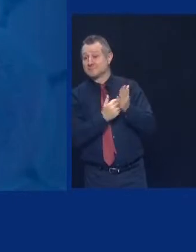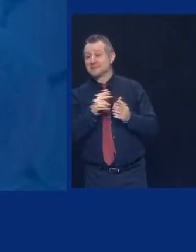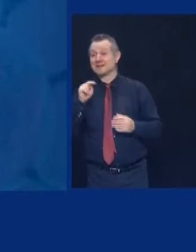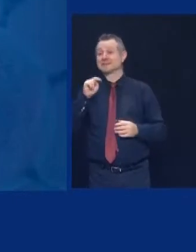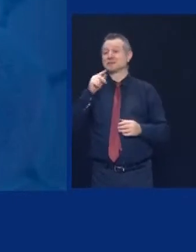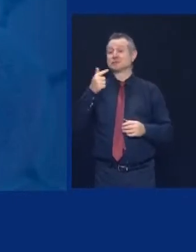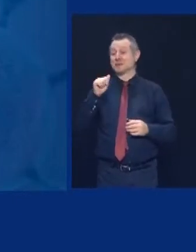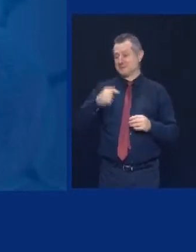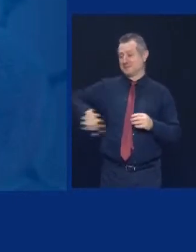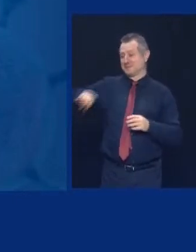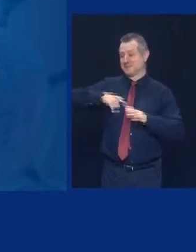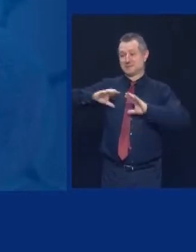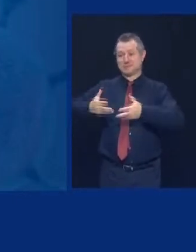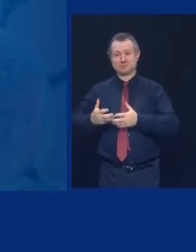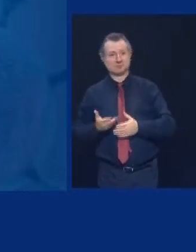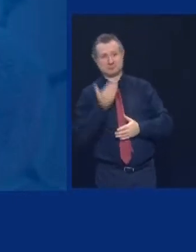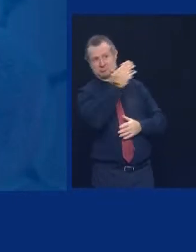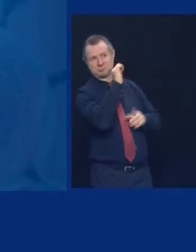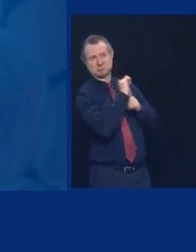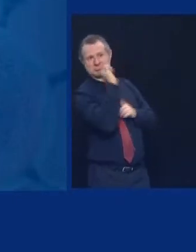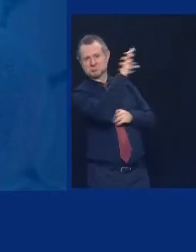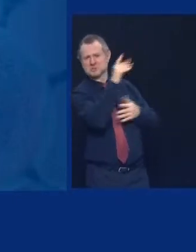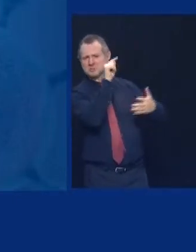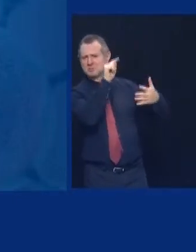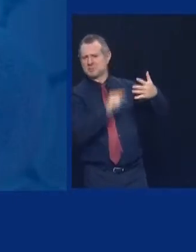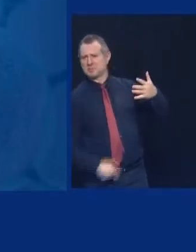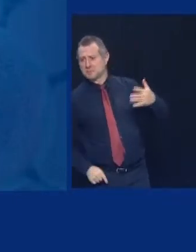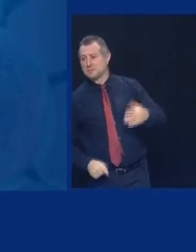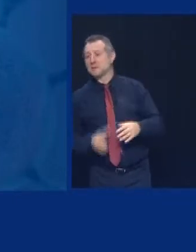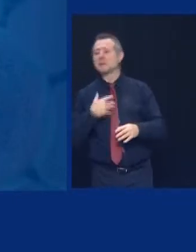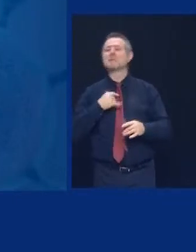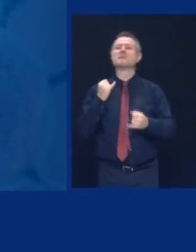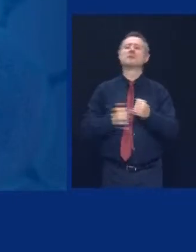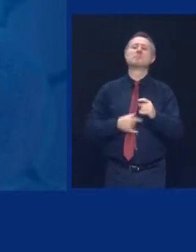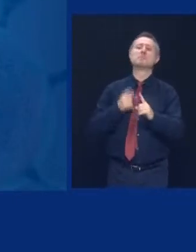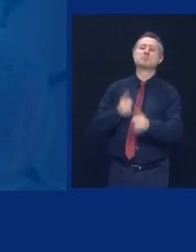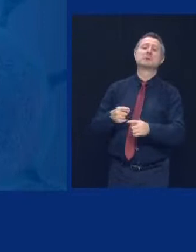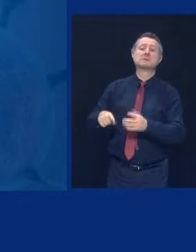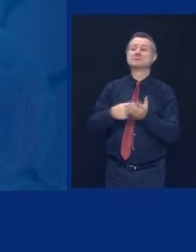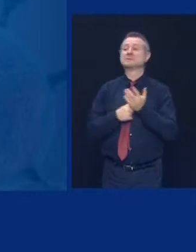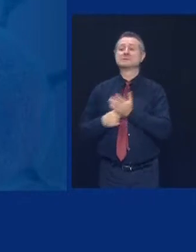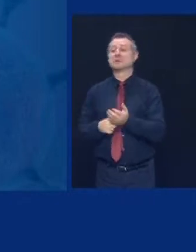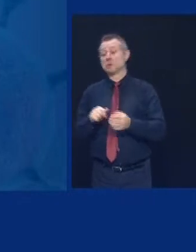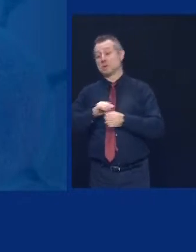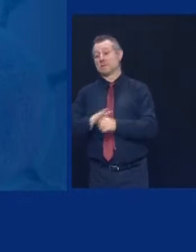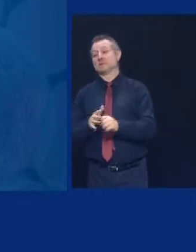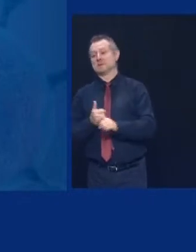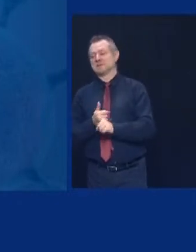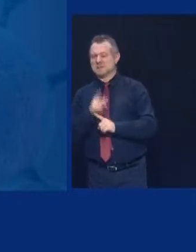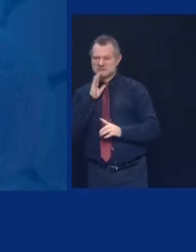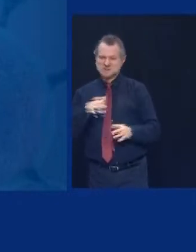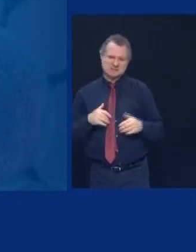Last point. People talk about COVID fatigue. And at first I said about COVID fatigue, look,